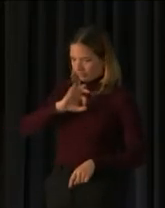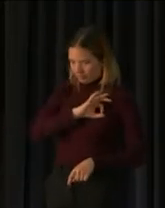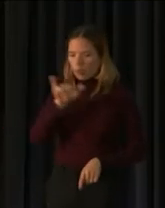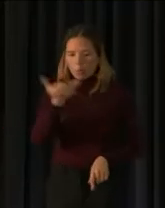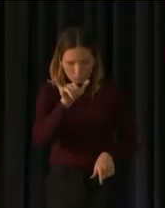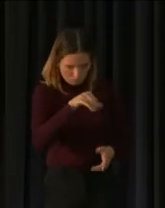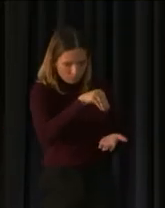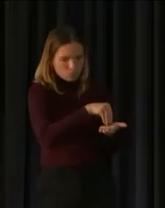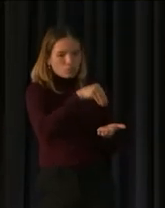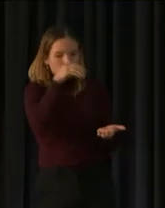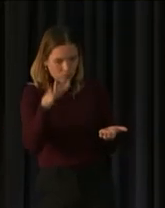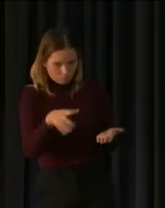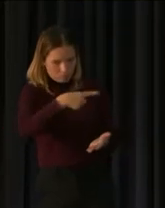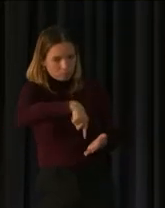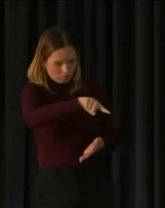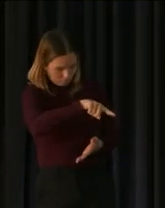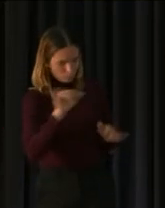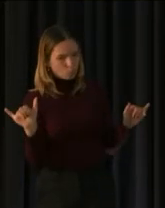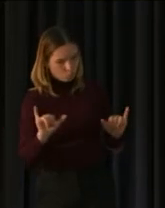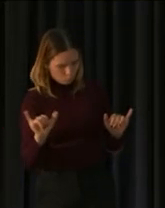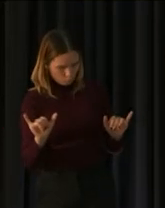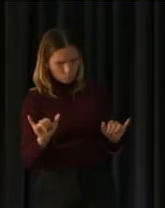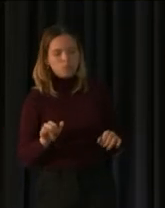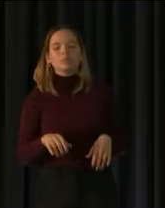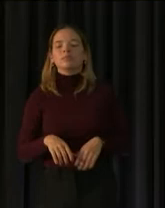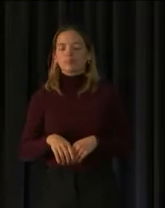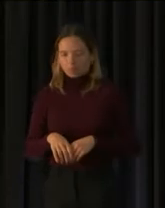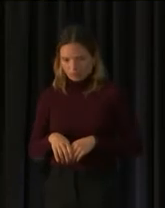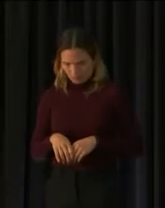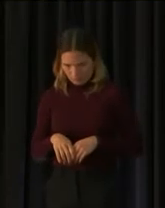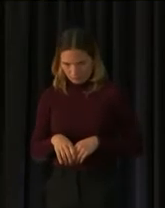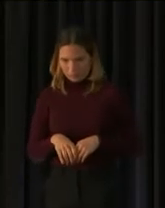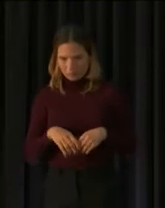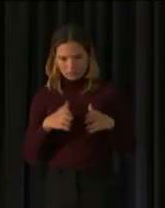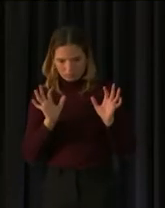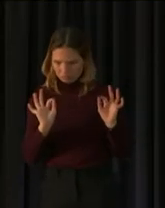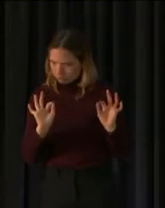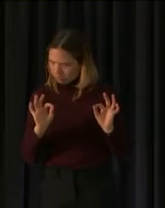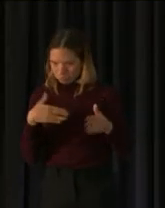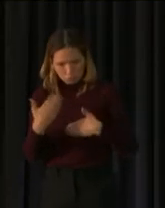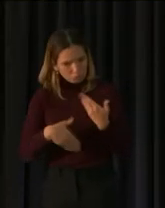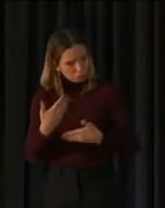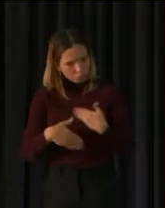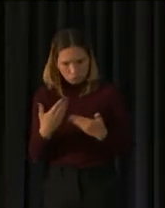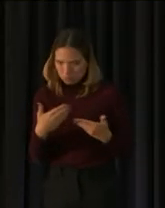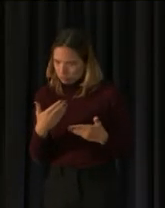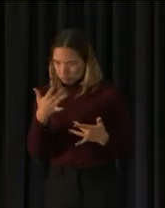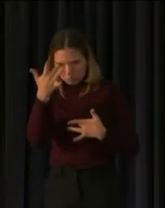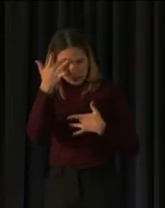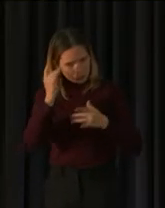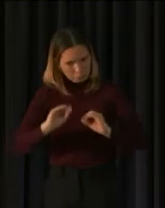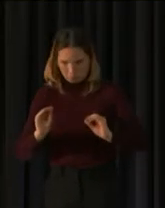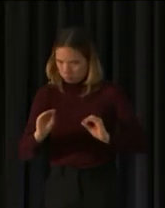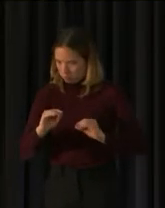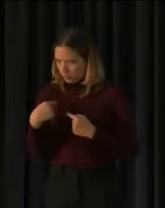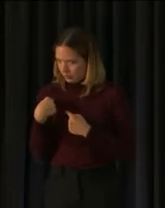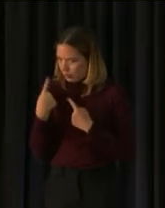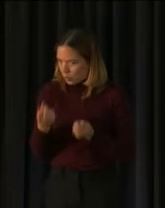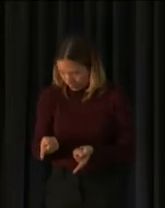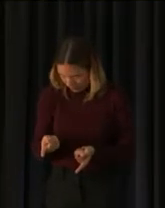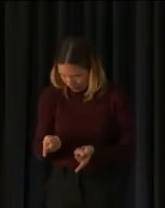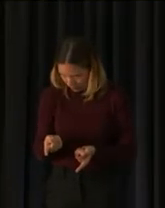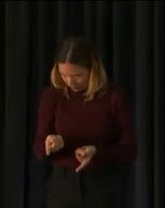We're also keeping our families informed if there are any COVID-19 cases in their school, and there's regular communication to families